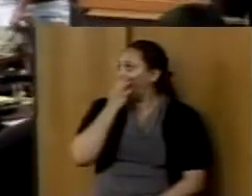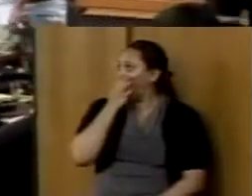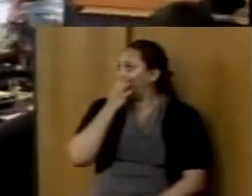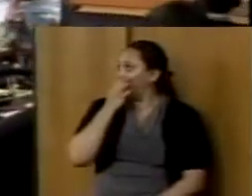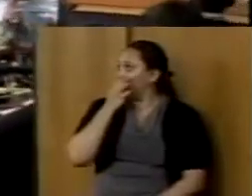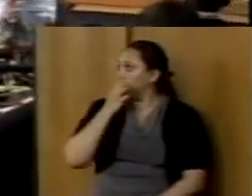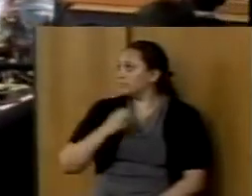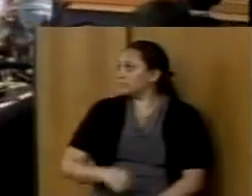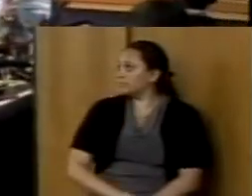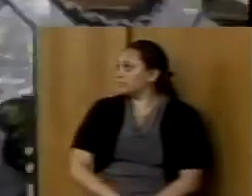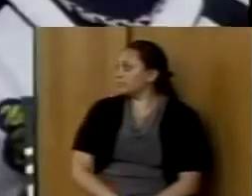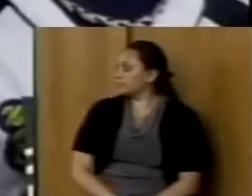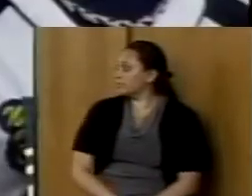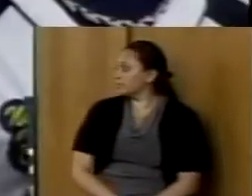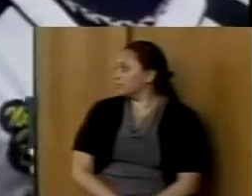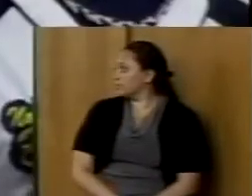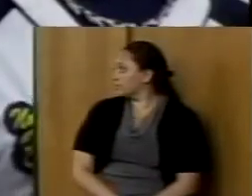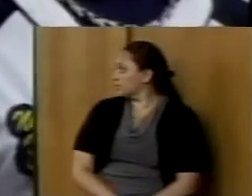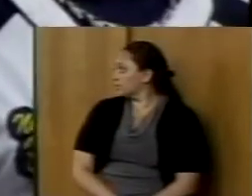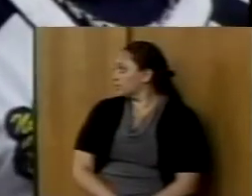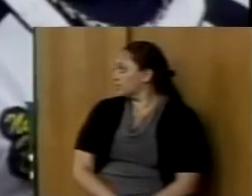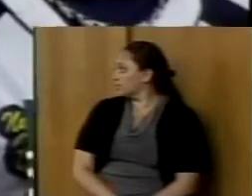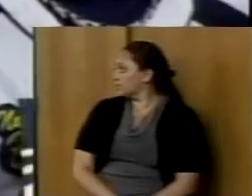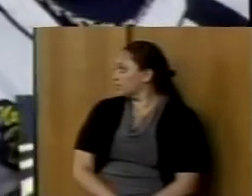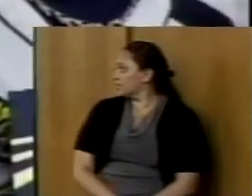No. Even to Hudson.